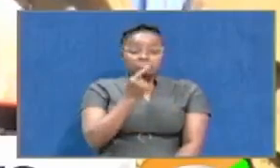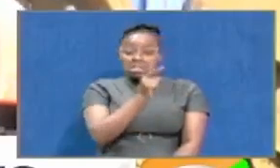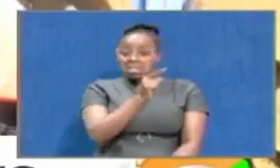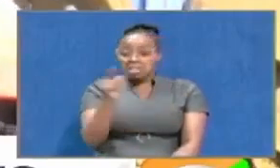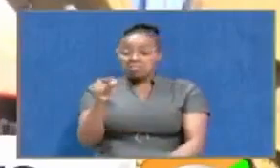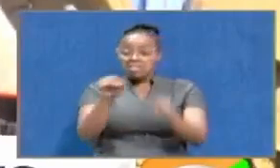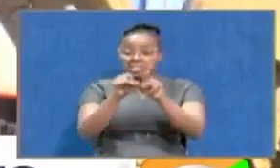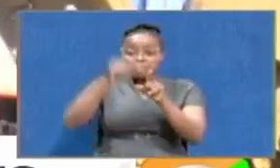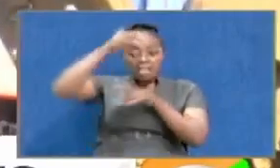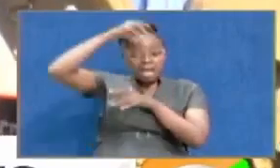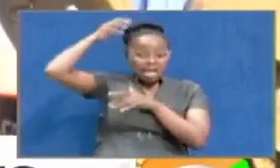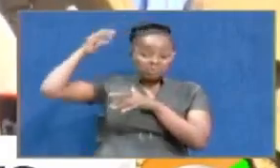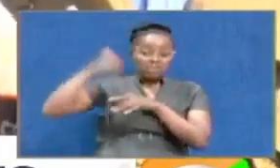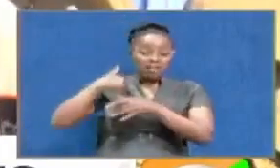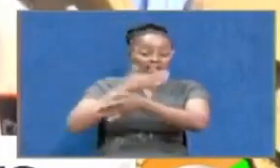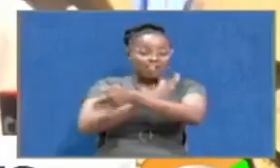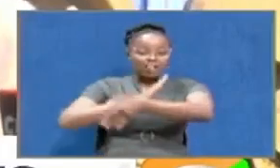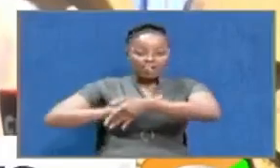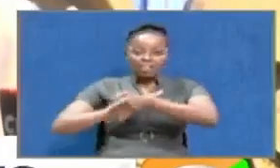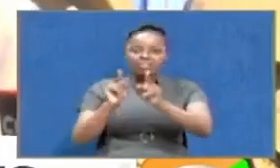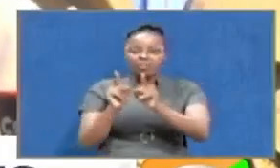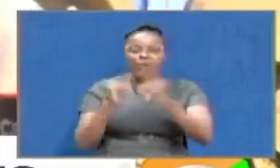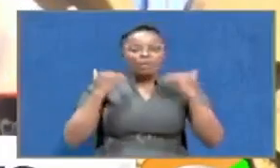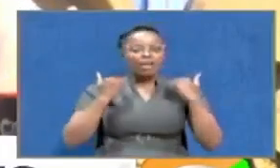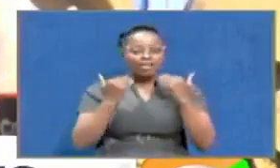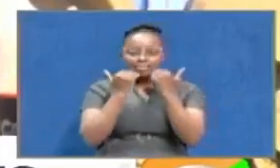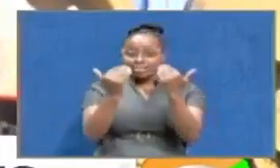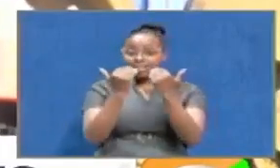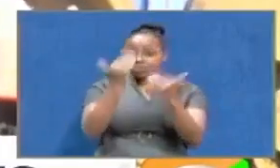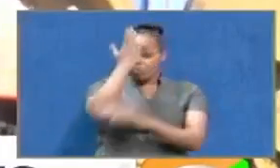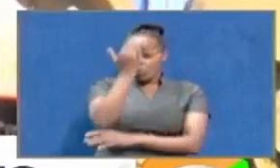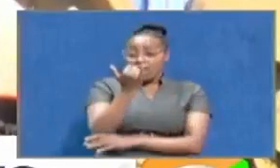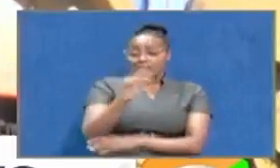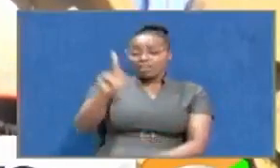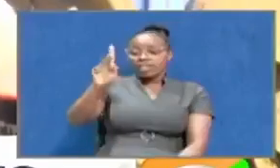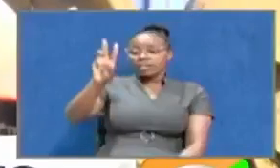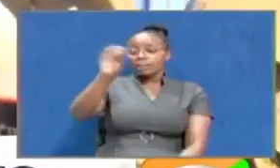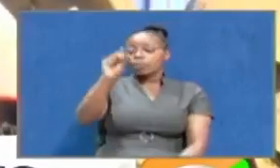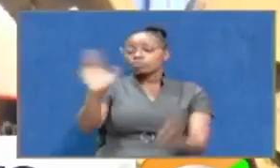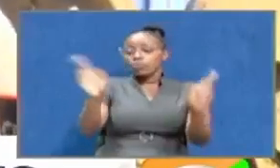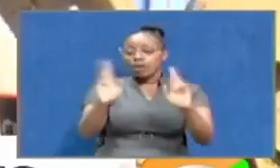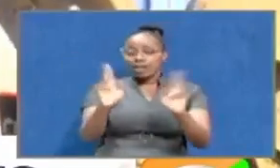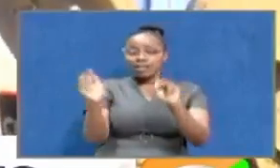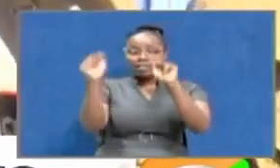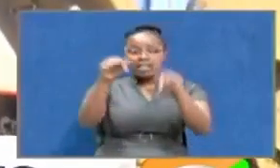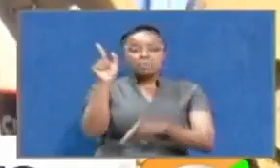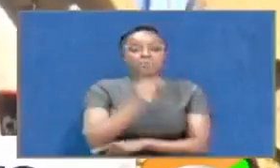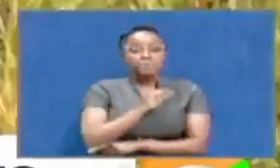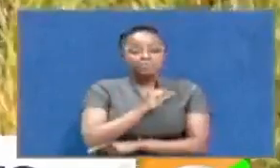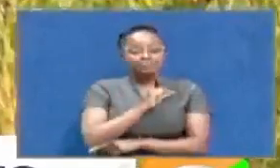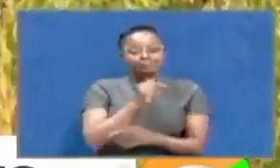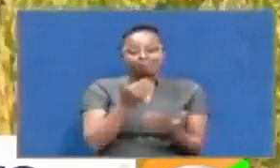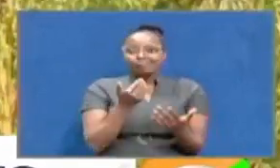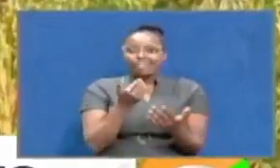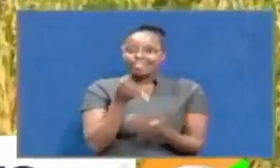the same lioness was injured, and we were very grateful because the KWS team was ready and were able to